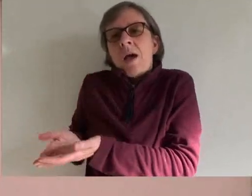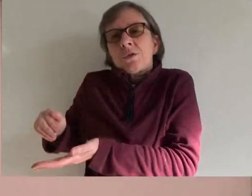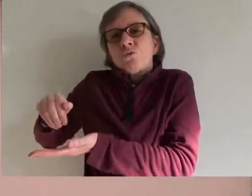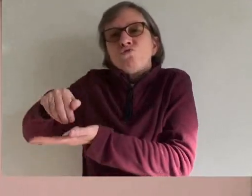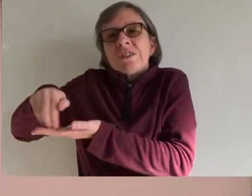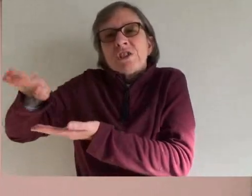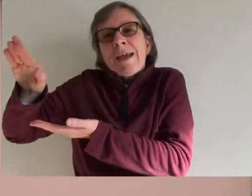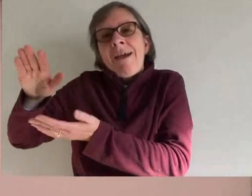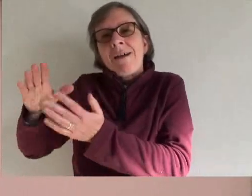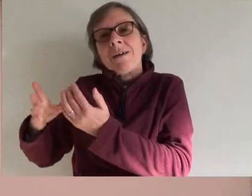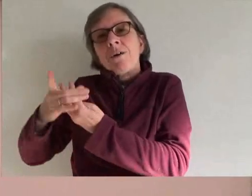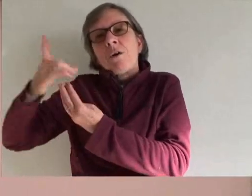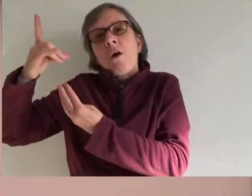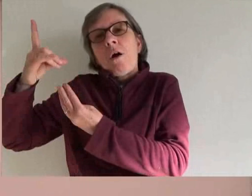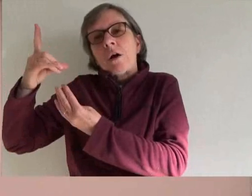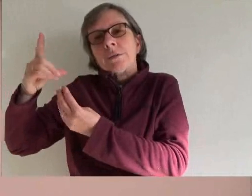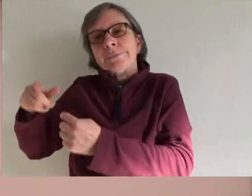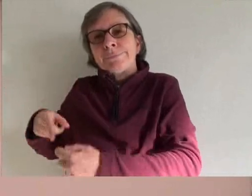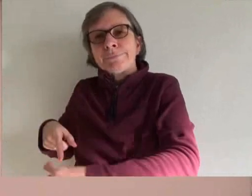In